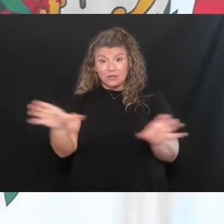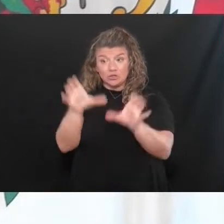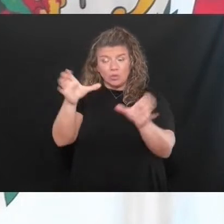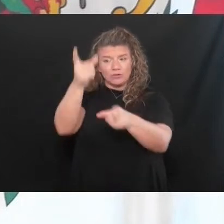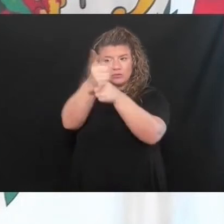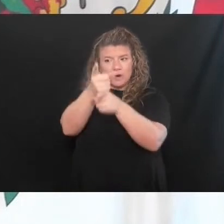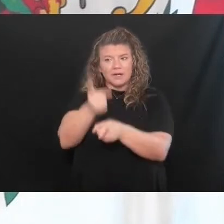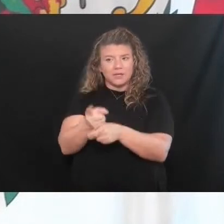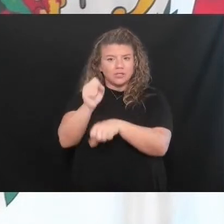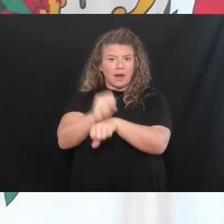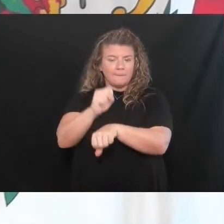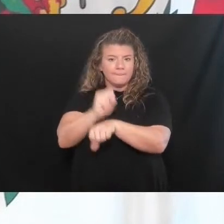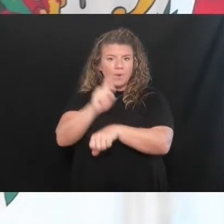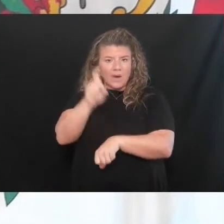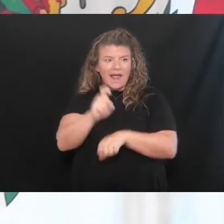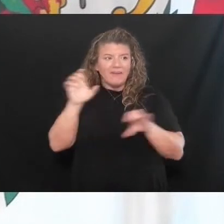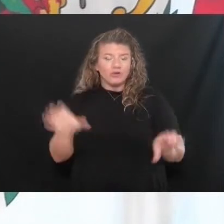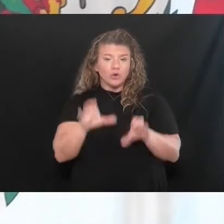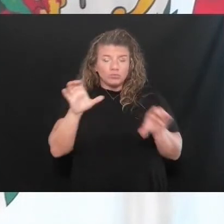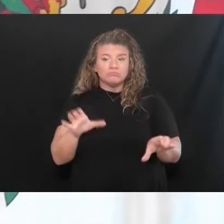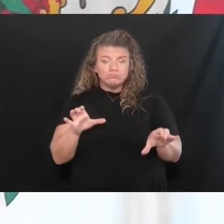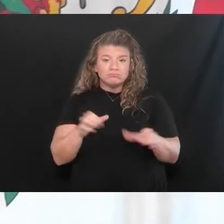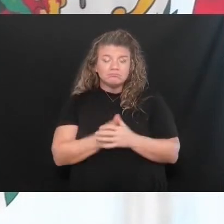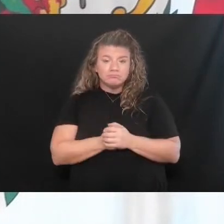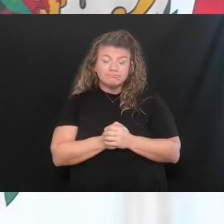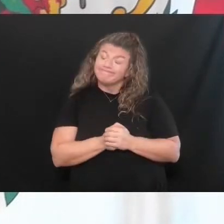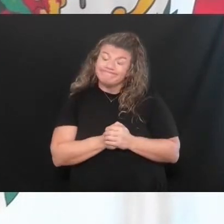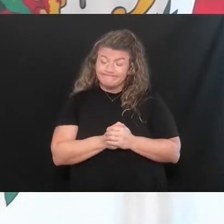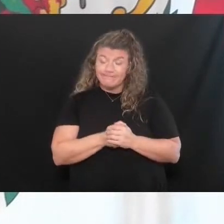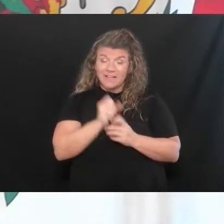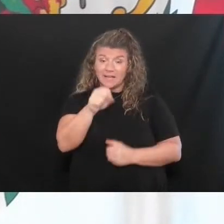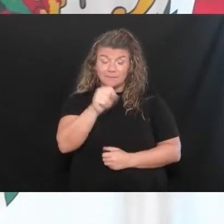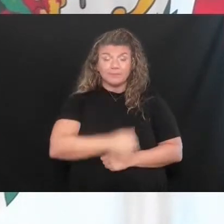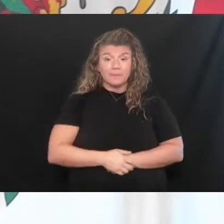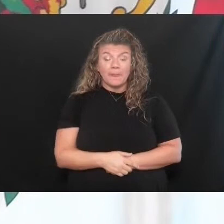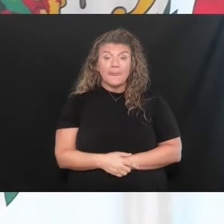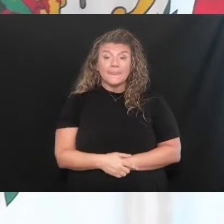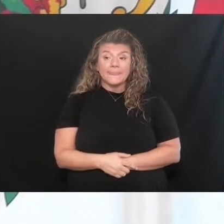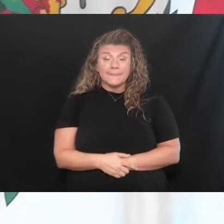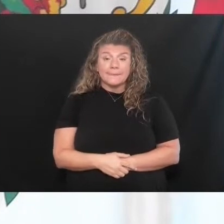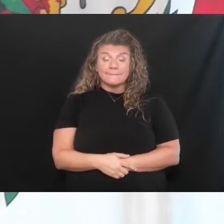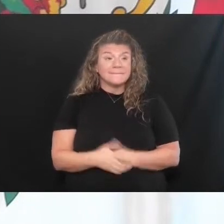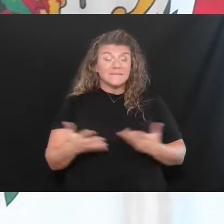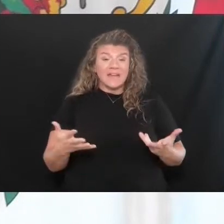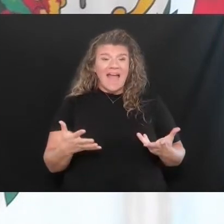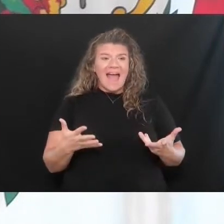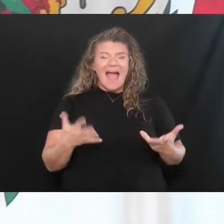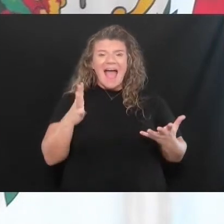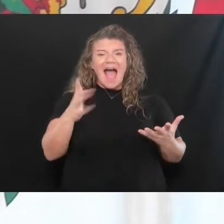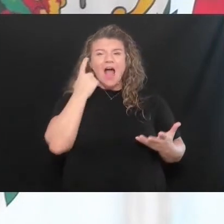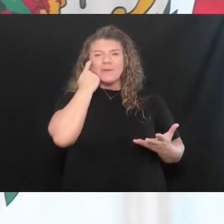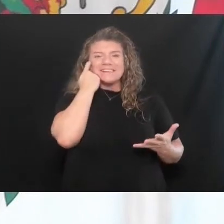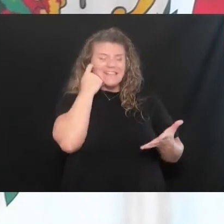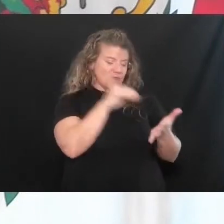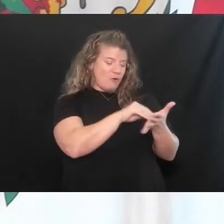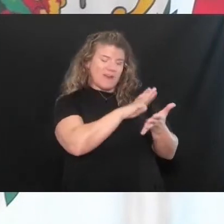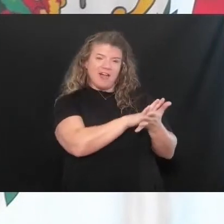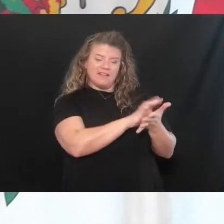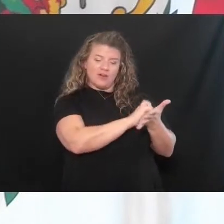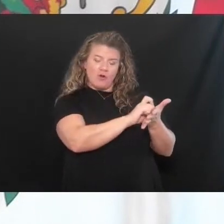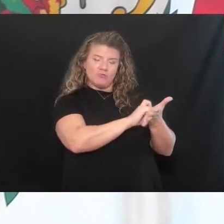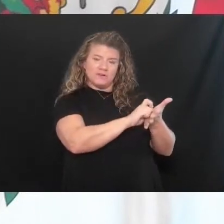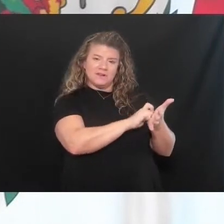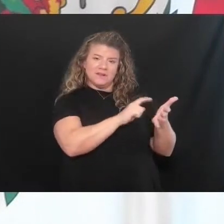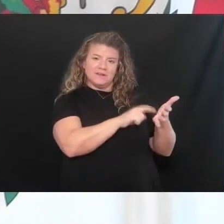the job that has to be done. But yeah, Kenny, I just wrote this down, you know, as we were